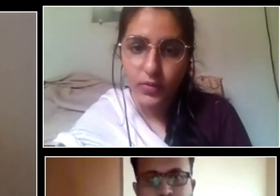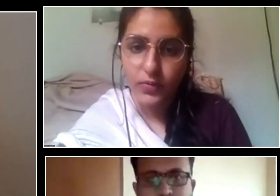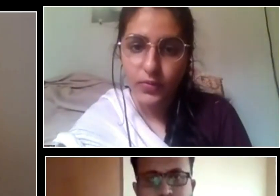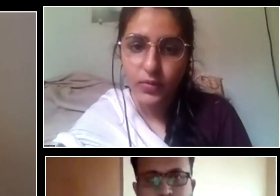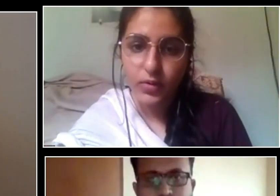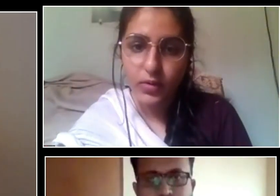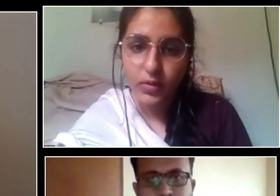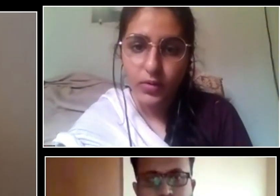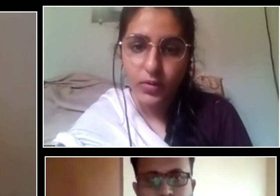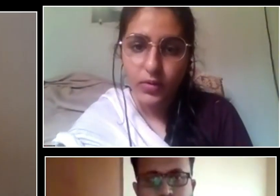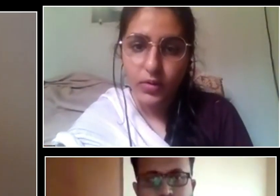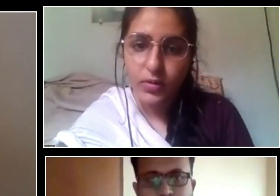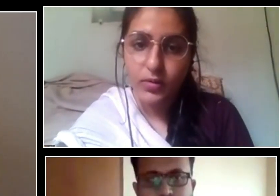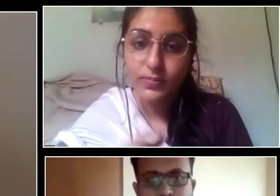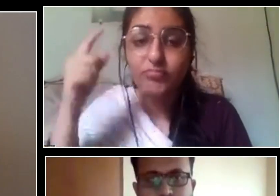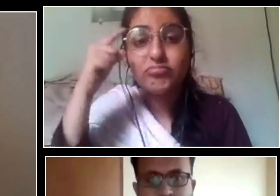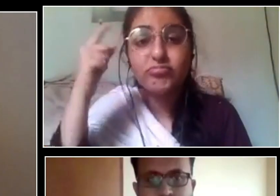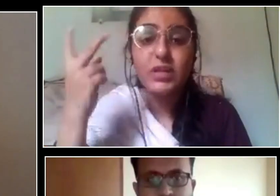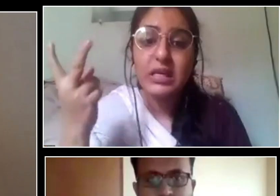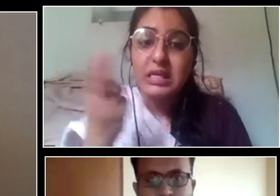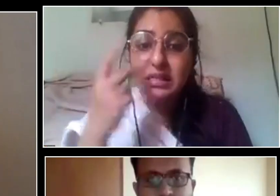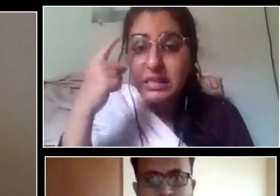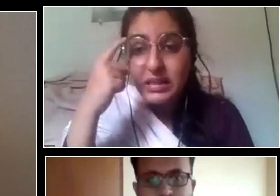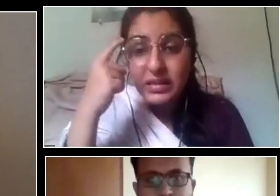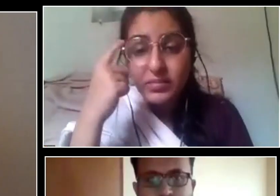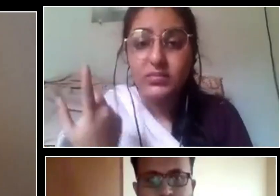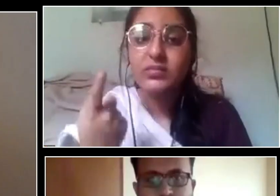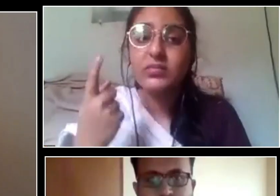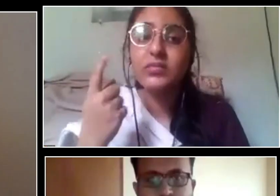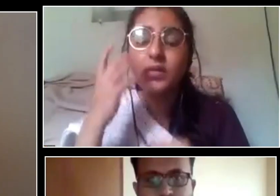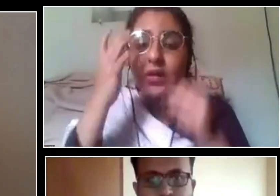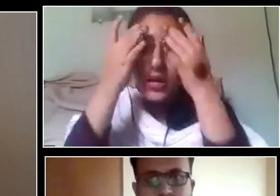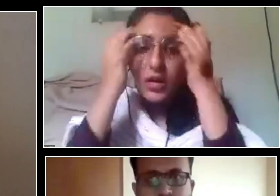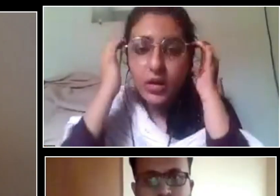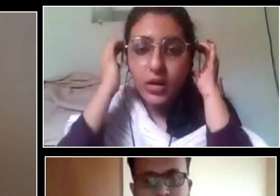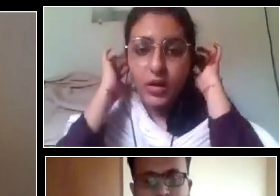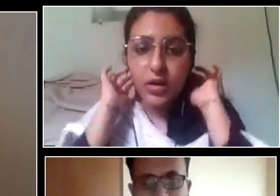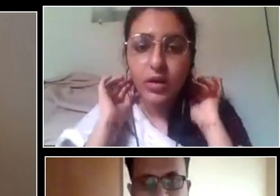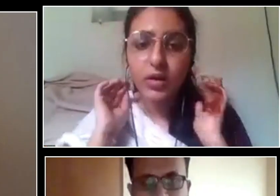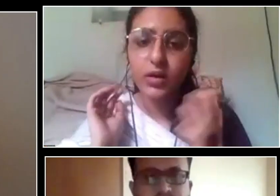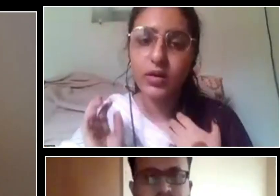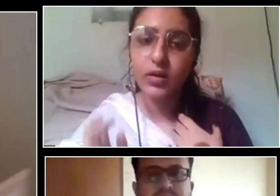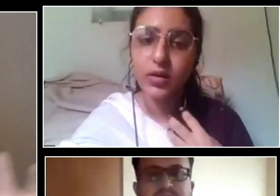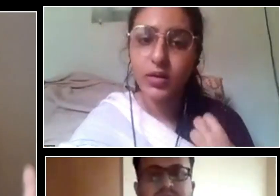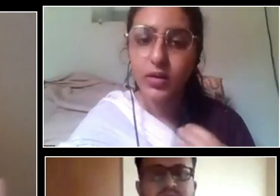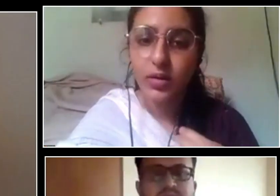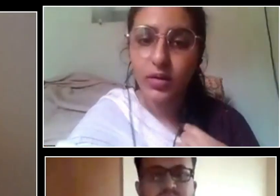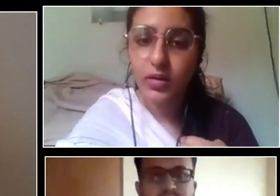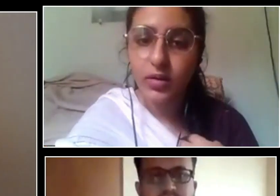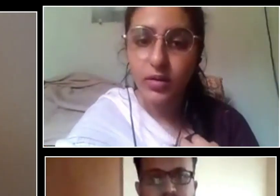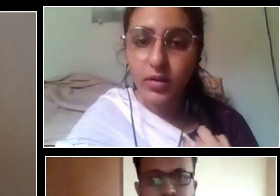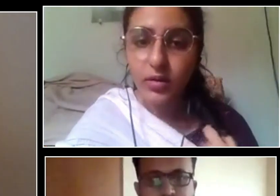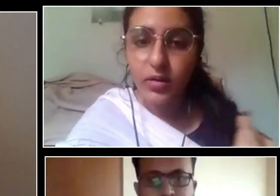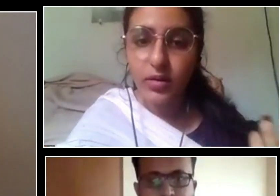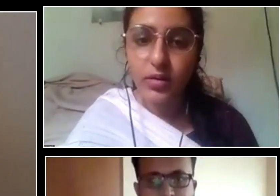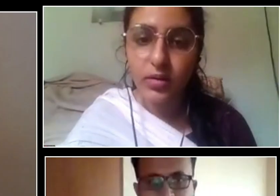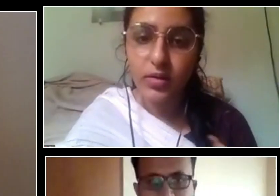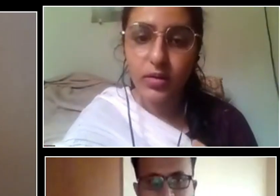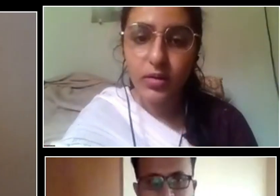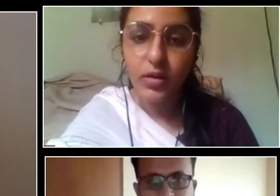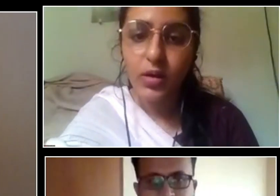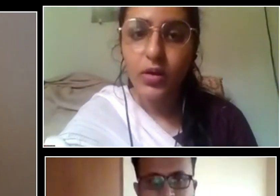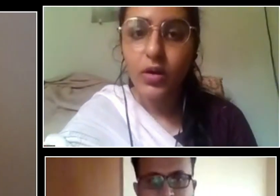thinking, what we like to call the accessibility dividend, is that payoff when we do things to help make sure we include everyone. We